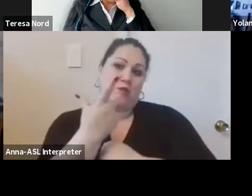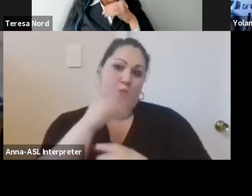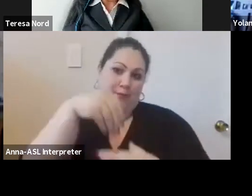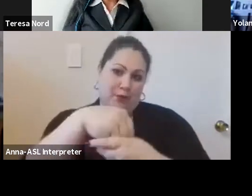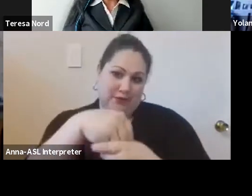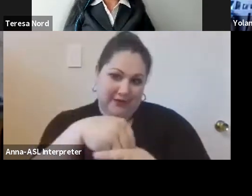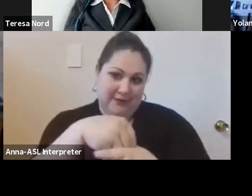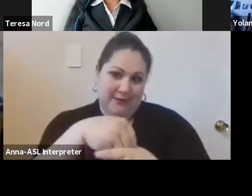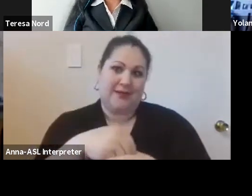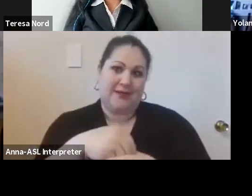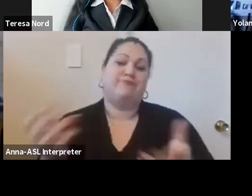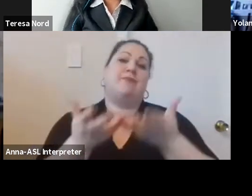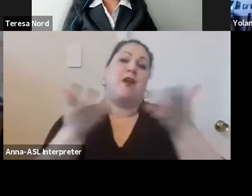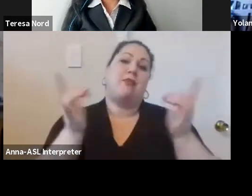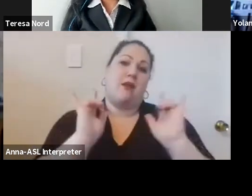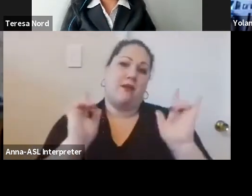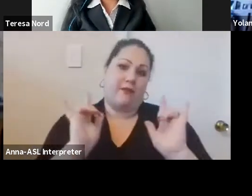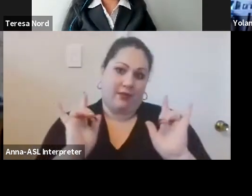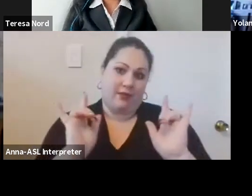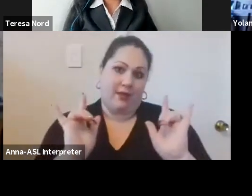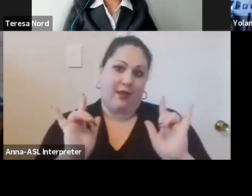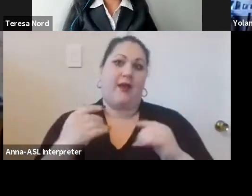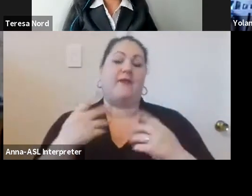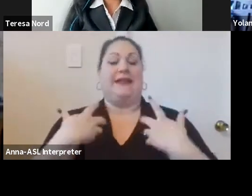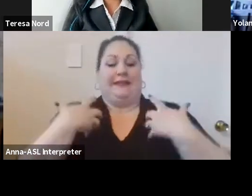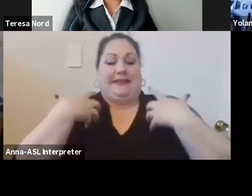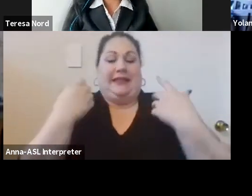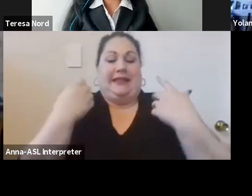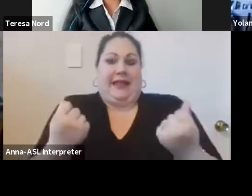much love and healing appreciation